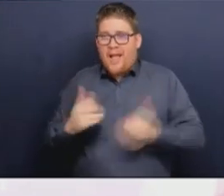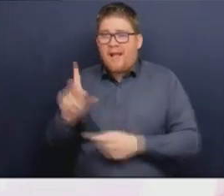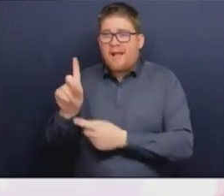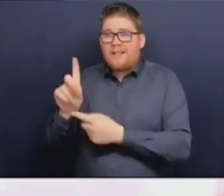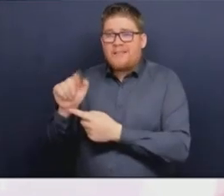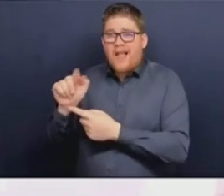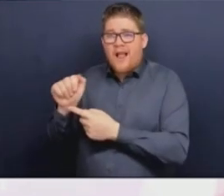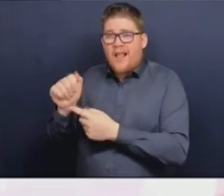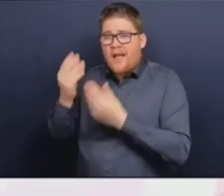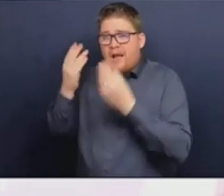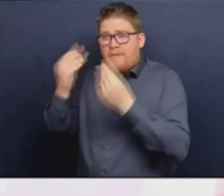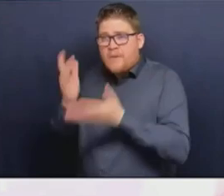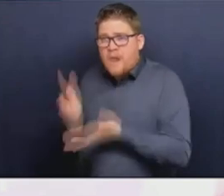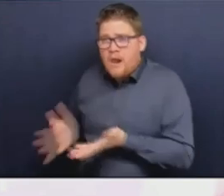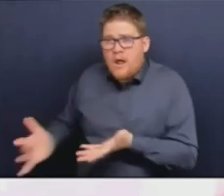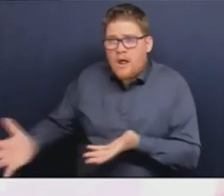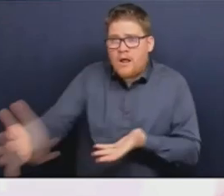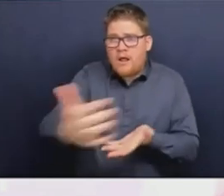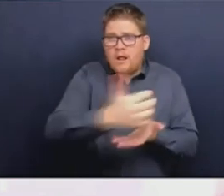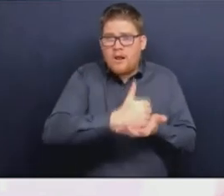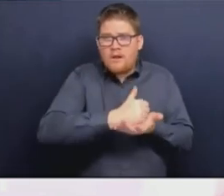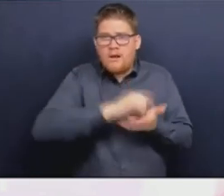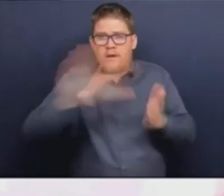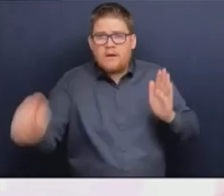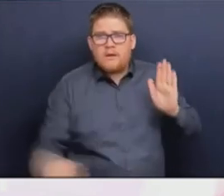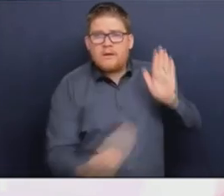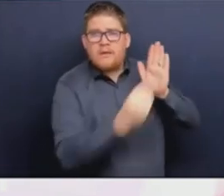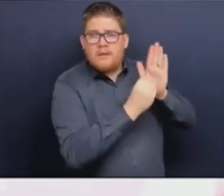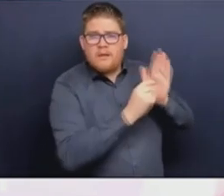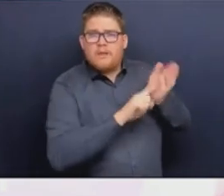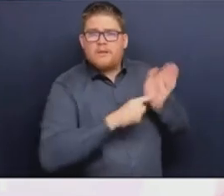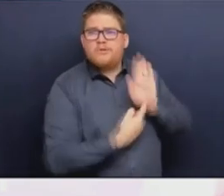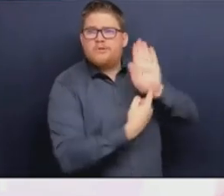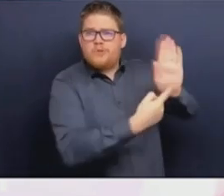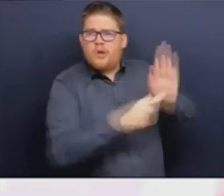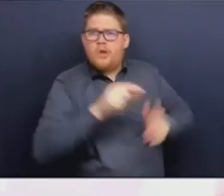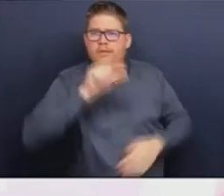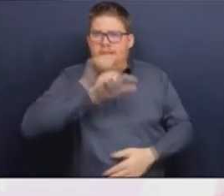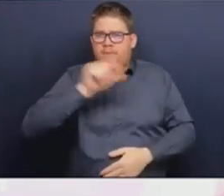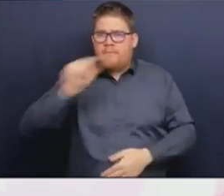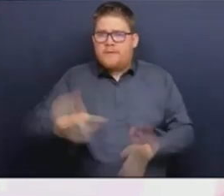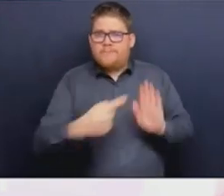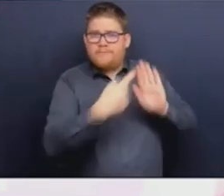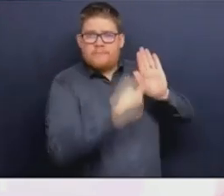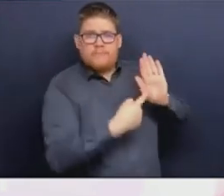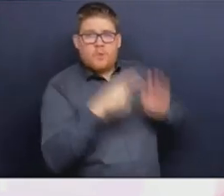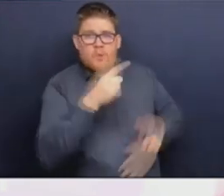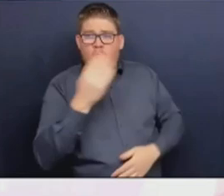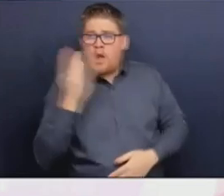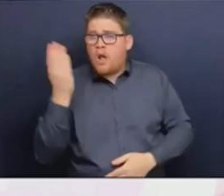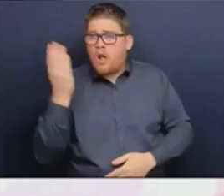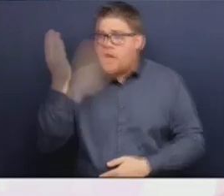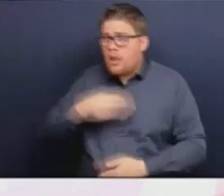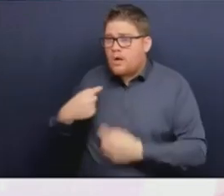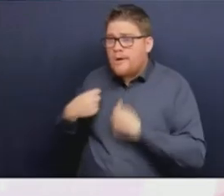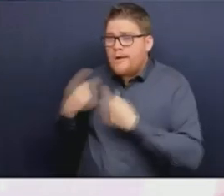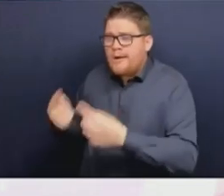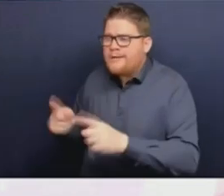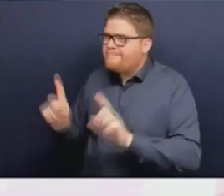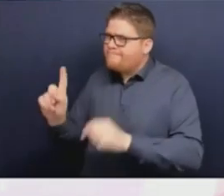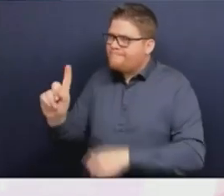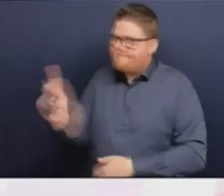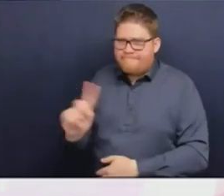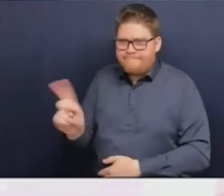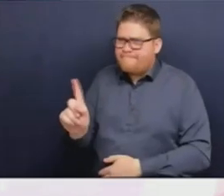opportunity to shine light into dark places, to reveal and make transparent